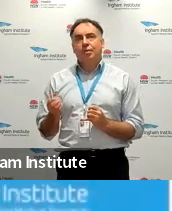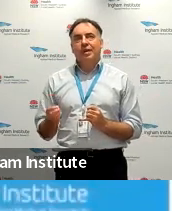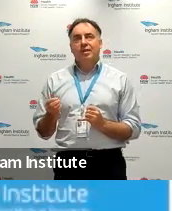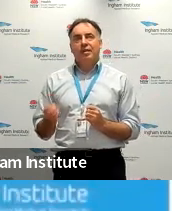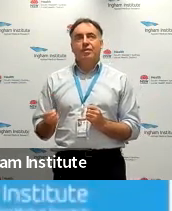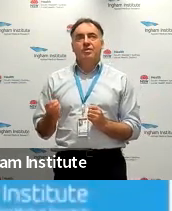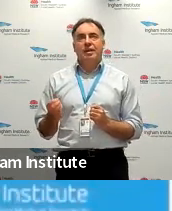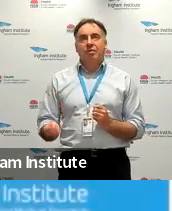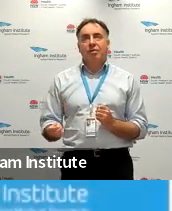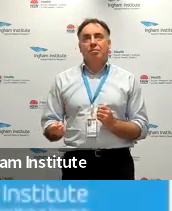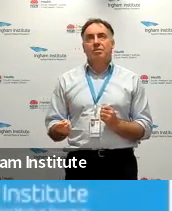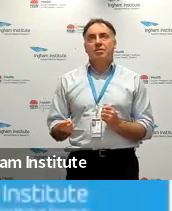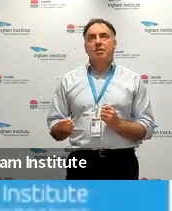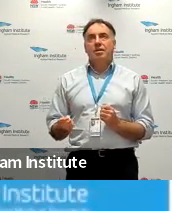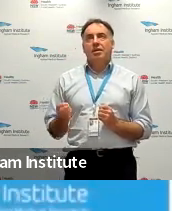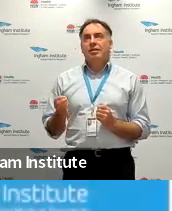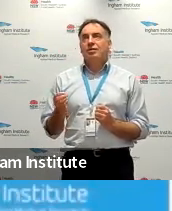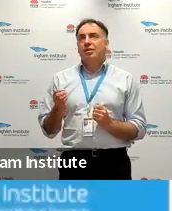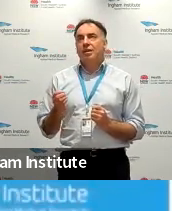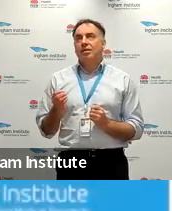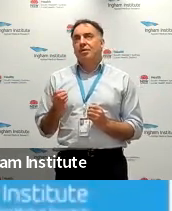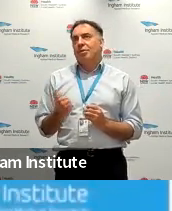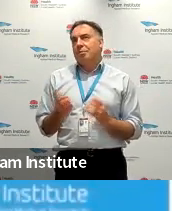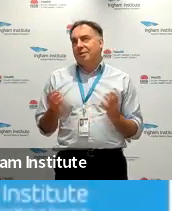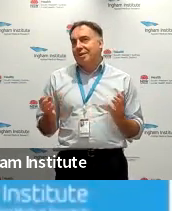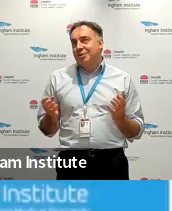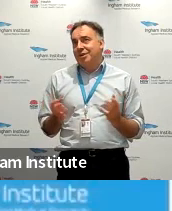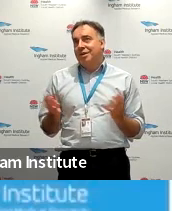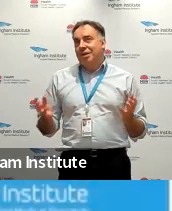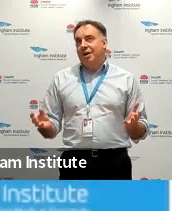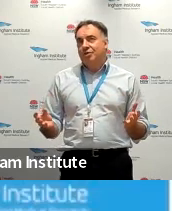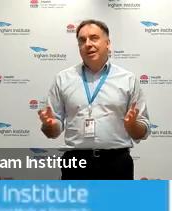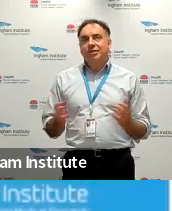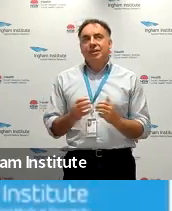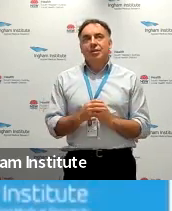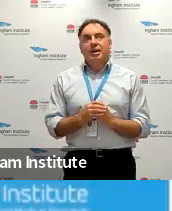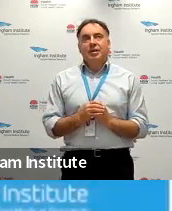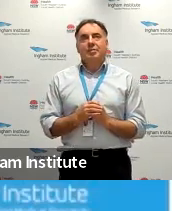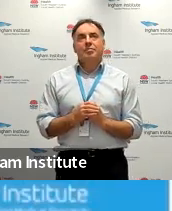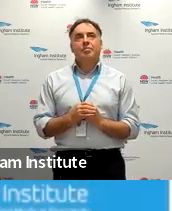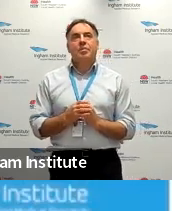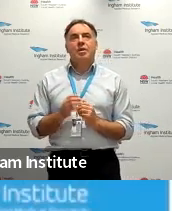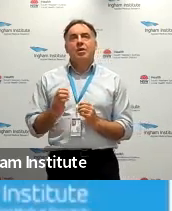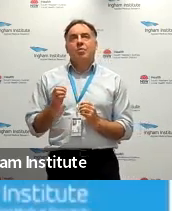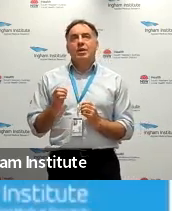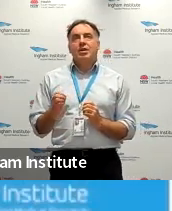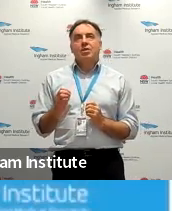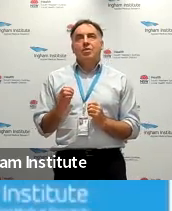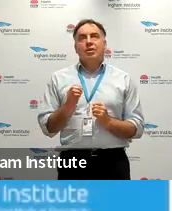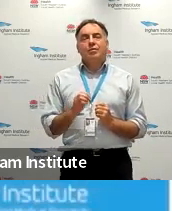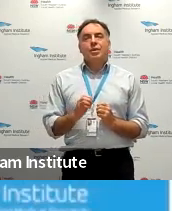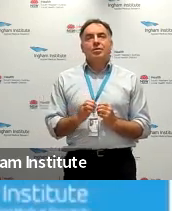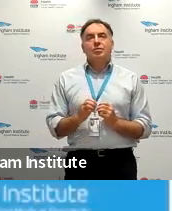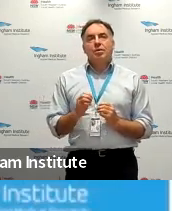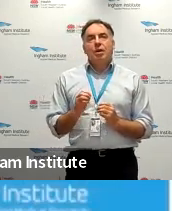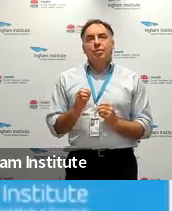advice to prevent adverse outcomes. And that's, I think, potentially a tragedy in the making. We know